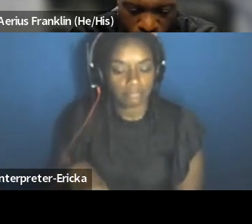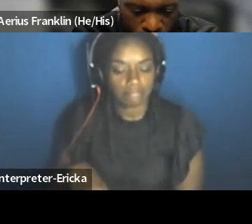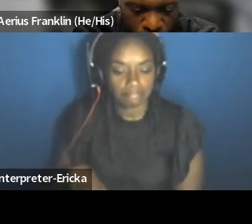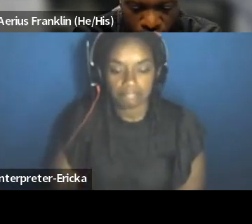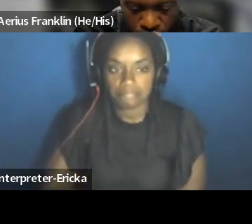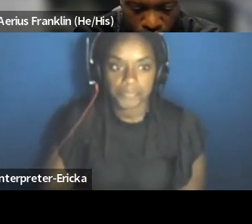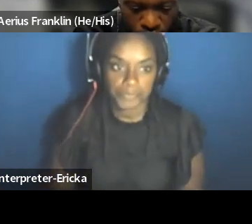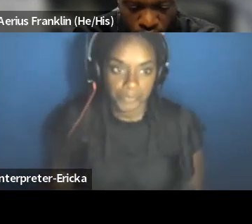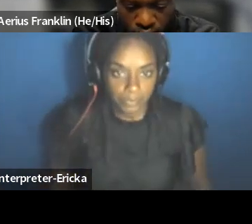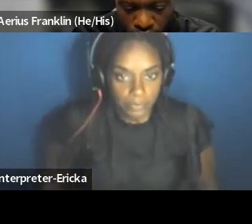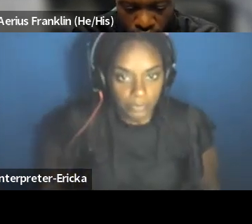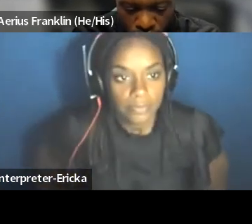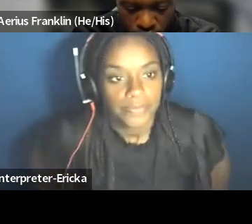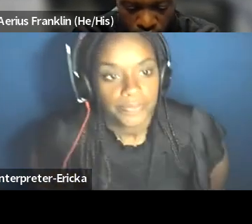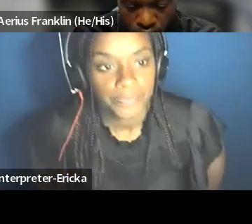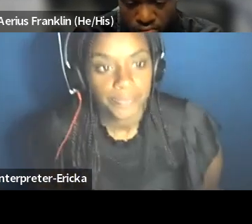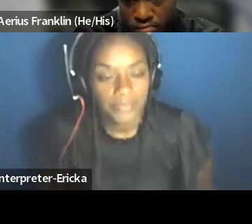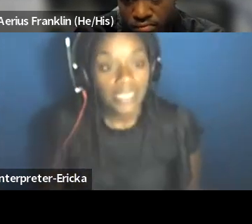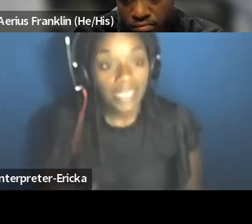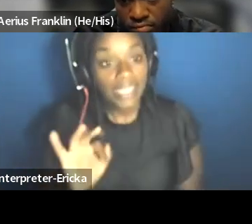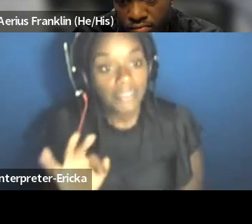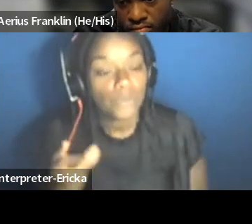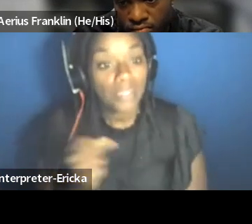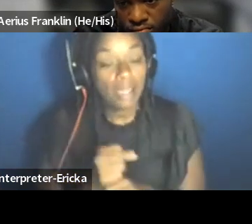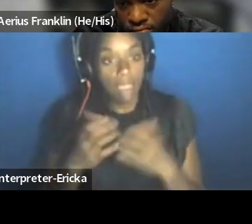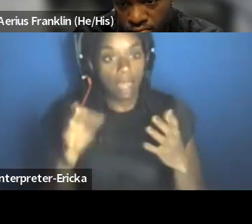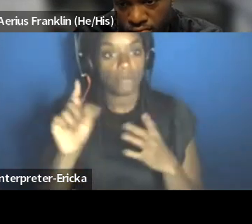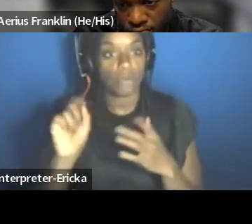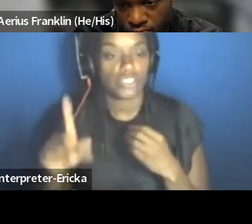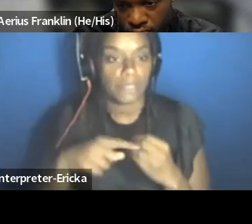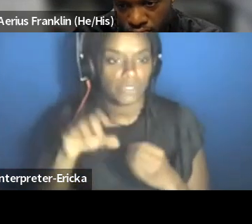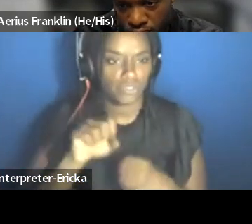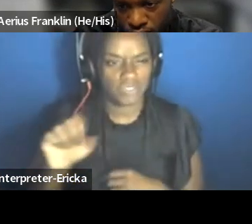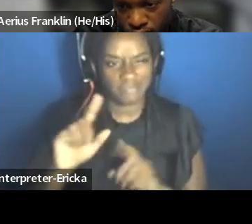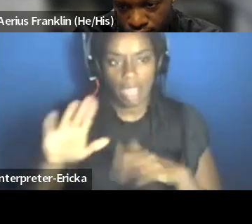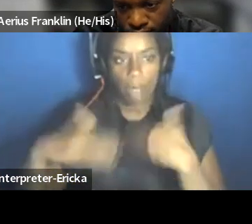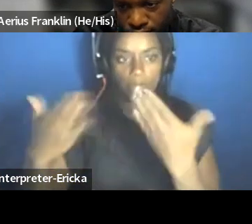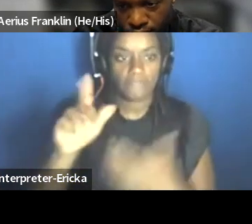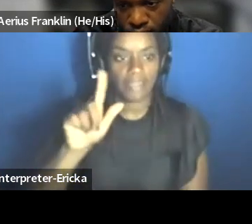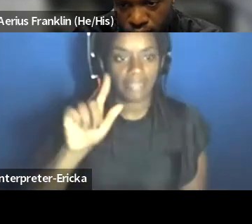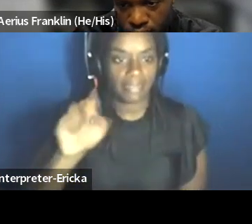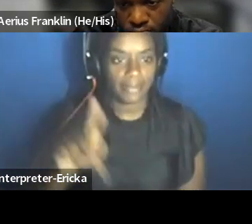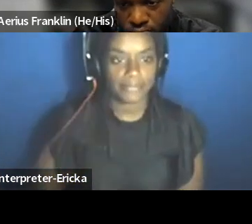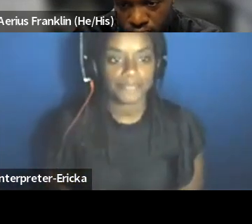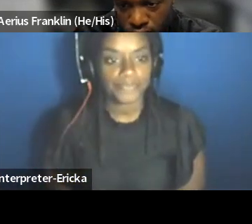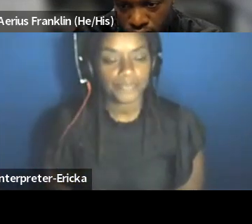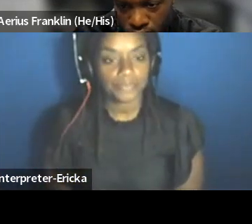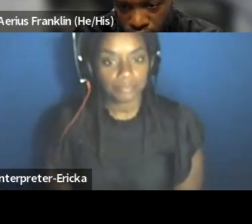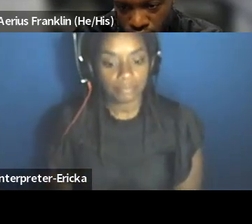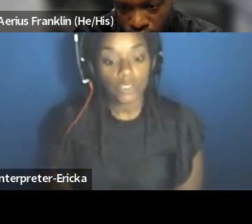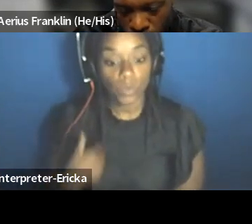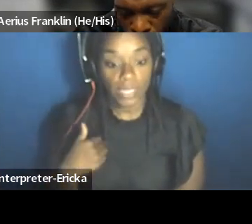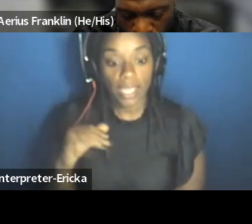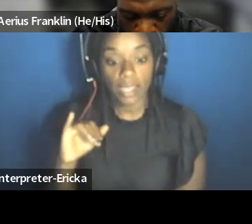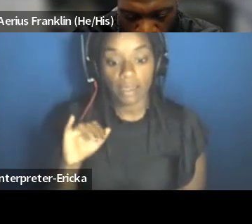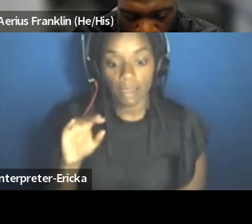questions about Social Security, I will find that link and I will get it so that you can have it for sure. We have a WIPA program with